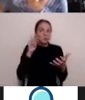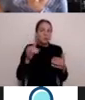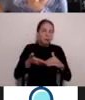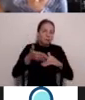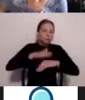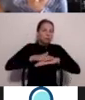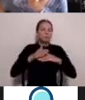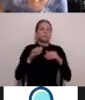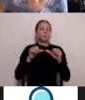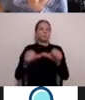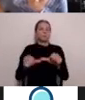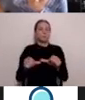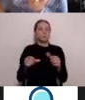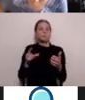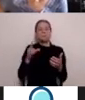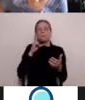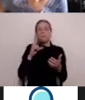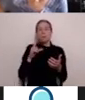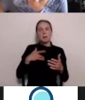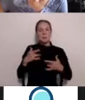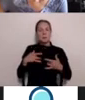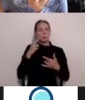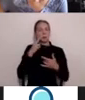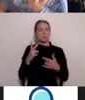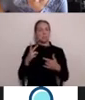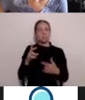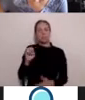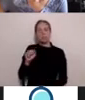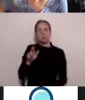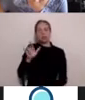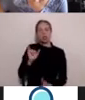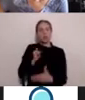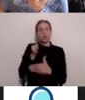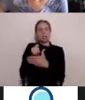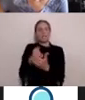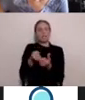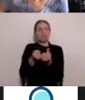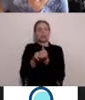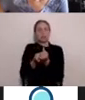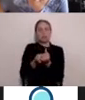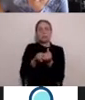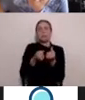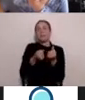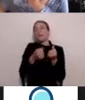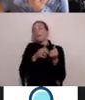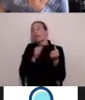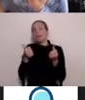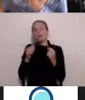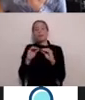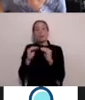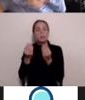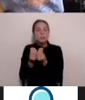think it's been exciting to see early interventionists and other organization stakeholders in our newborn